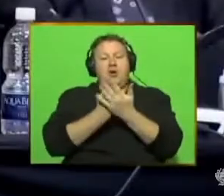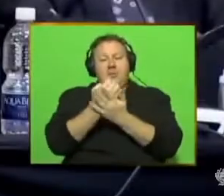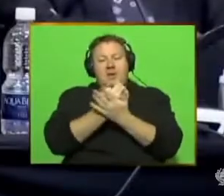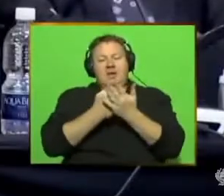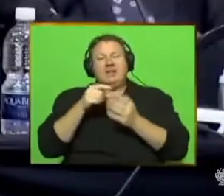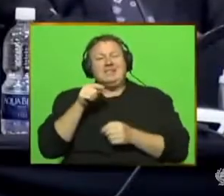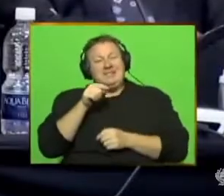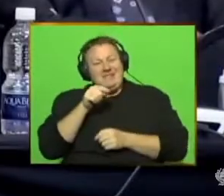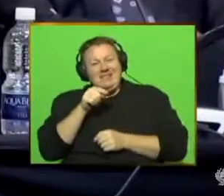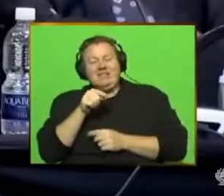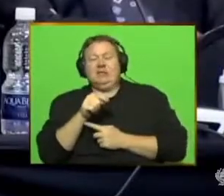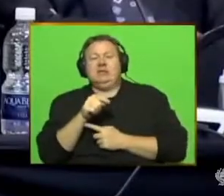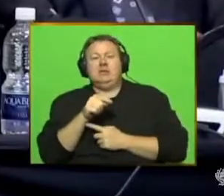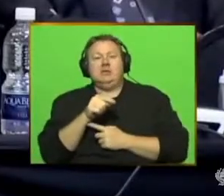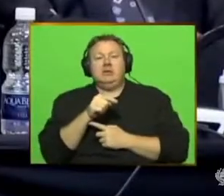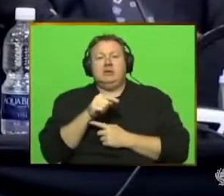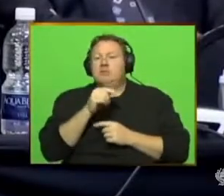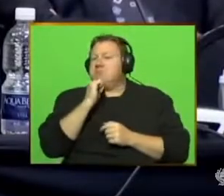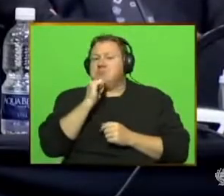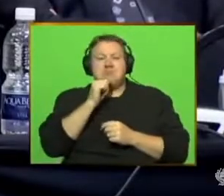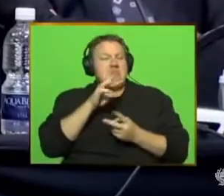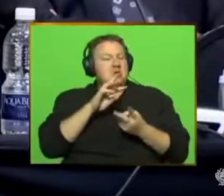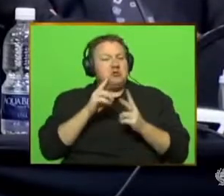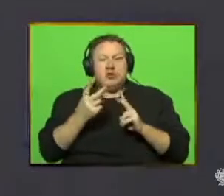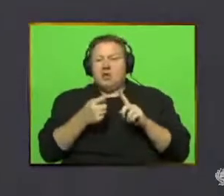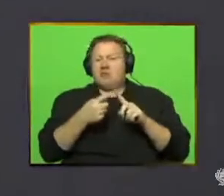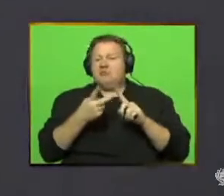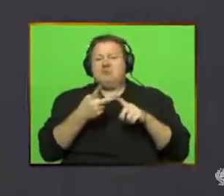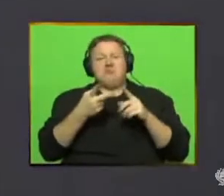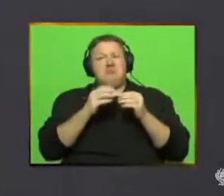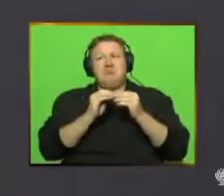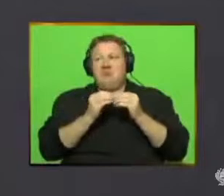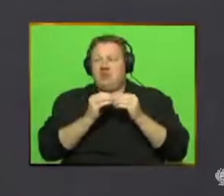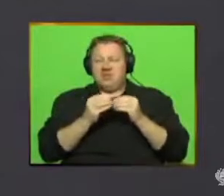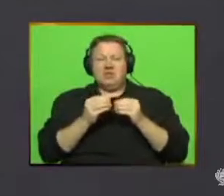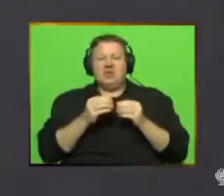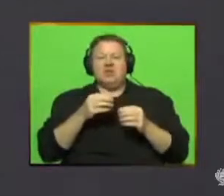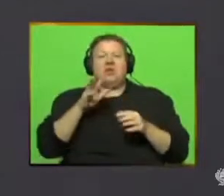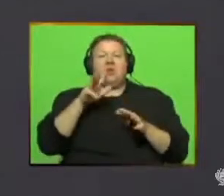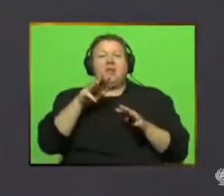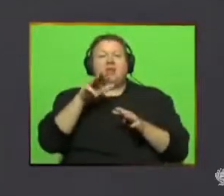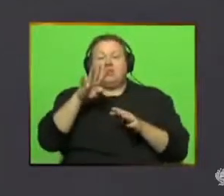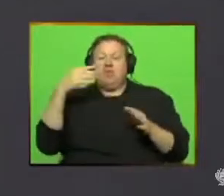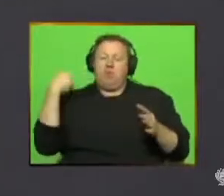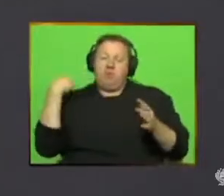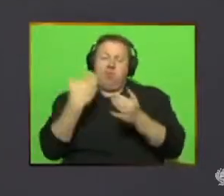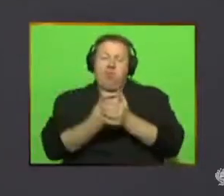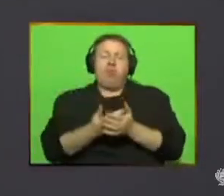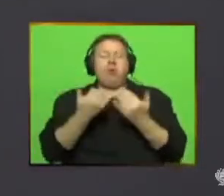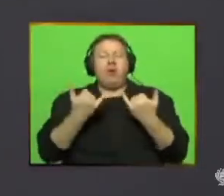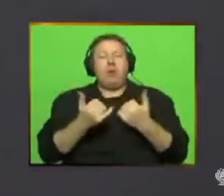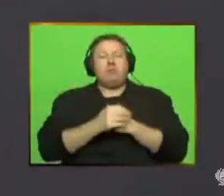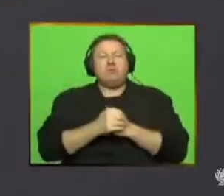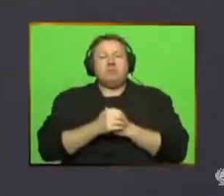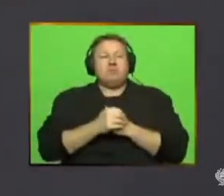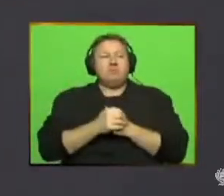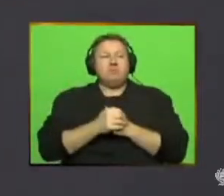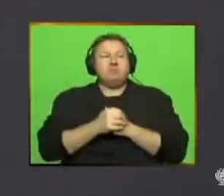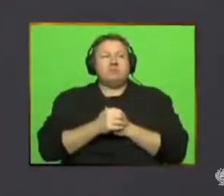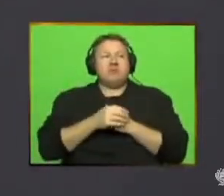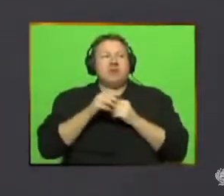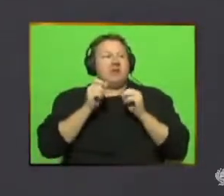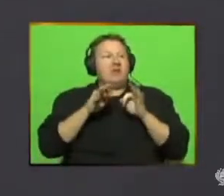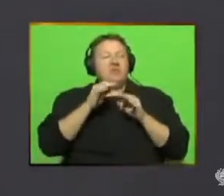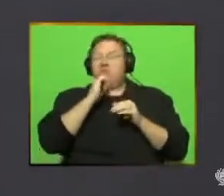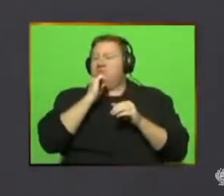the economy has remained unchanged or untransformed since 1994. And if that is not